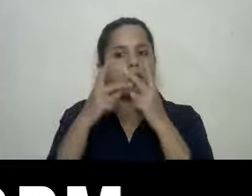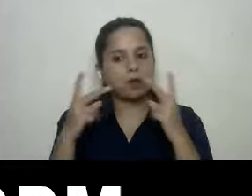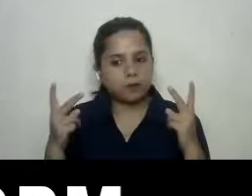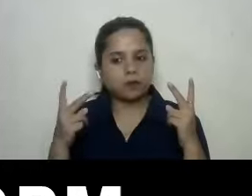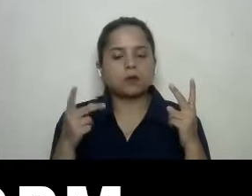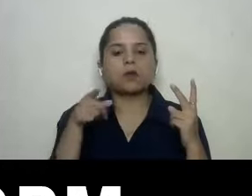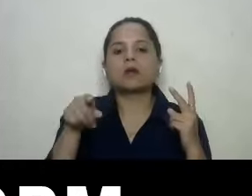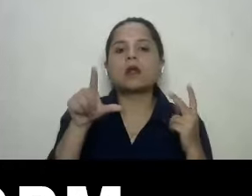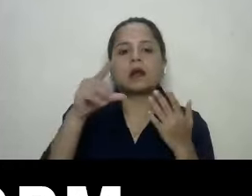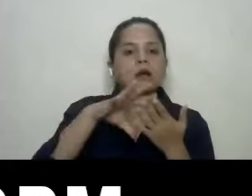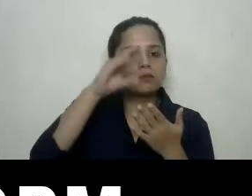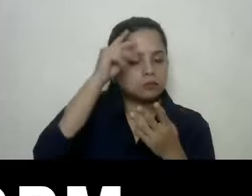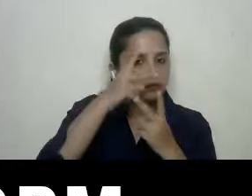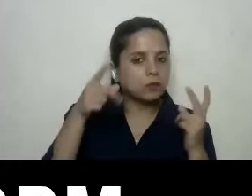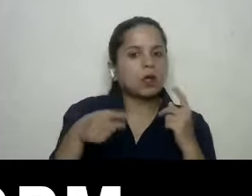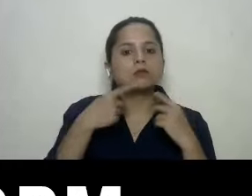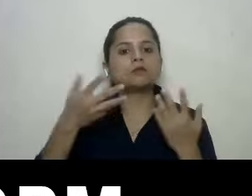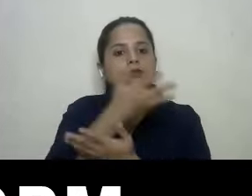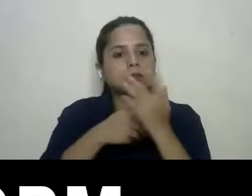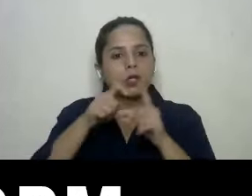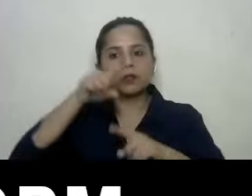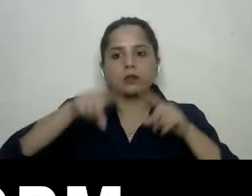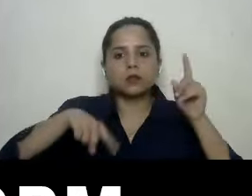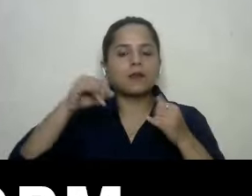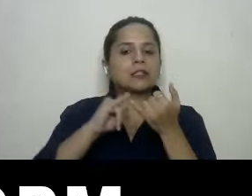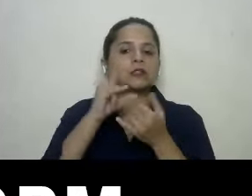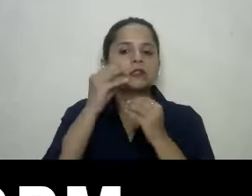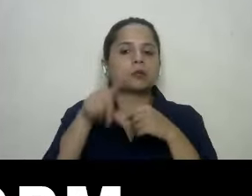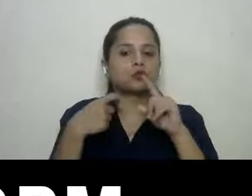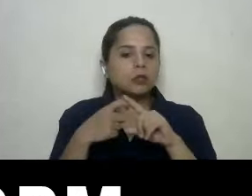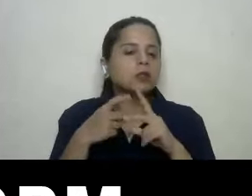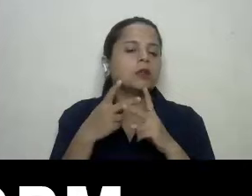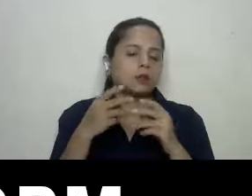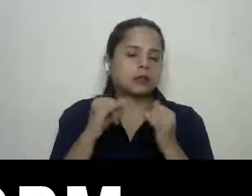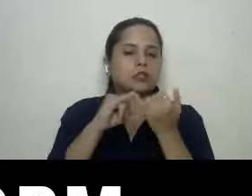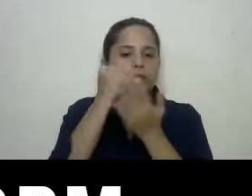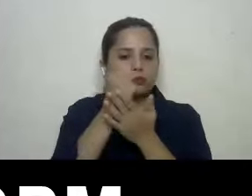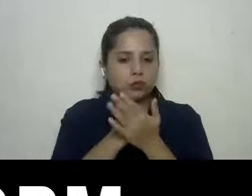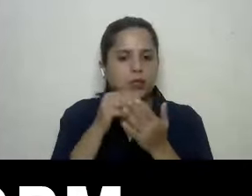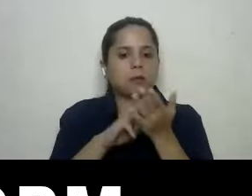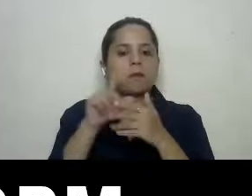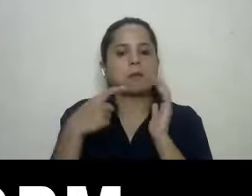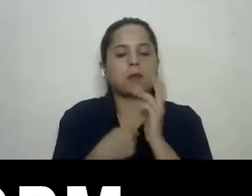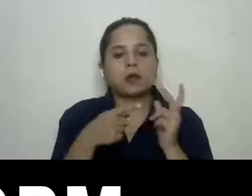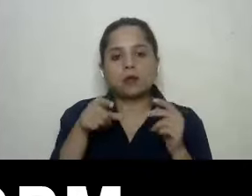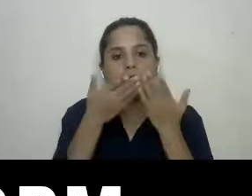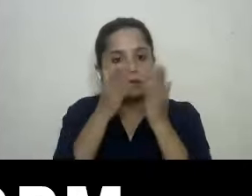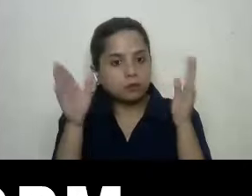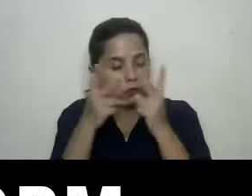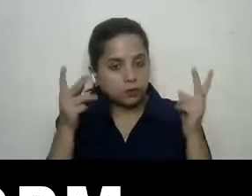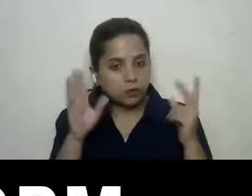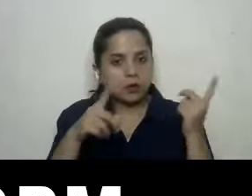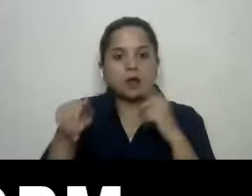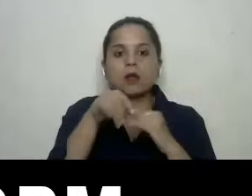Lessons are interactive with diverse subject matters. This platform offers a wide range of subjects